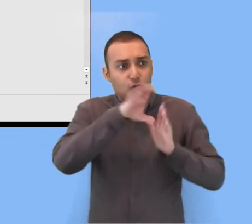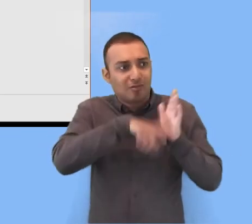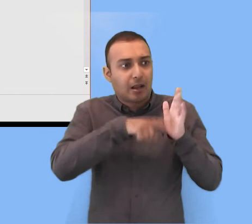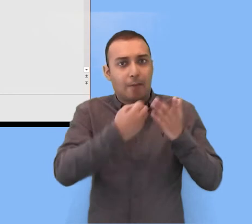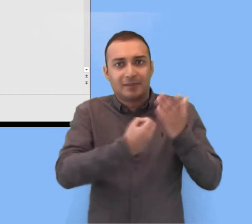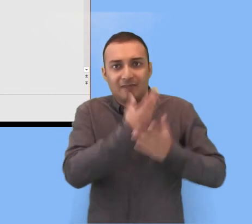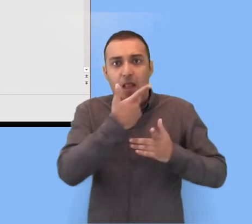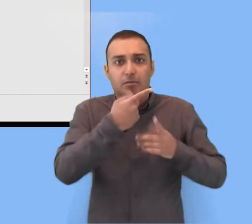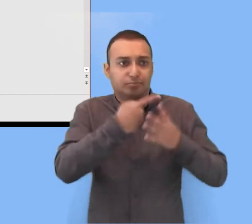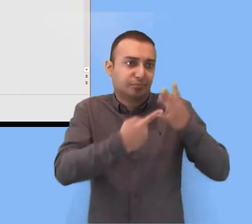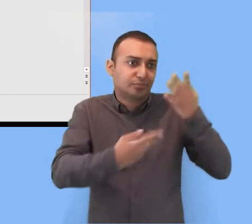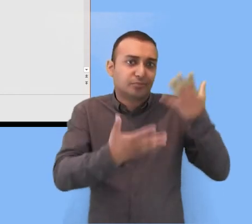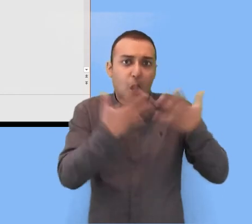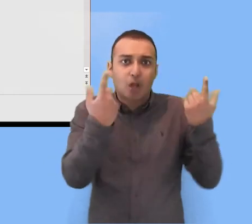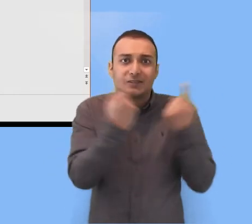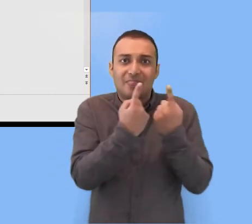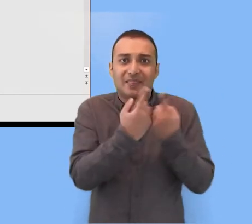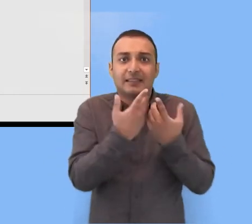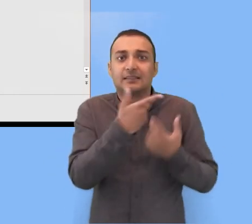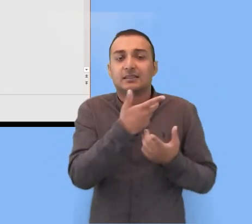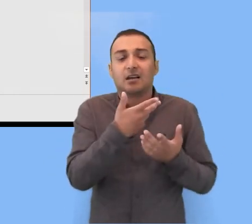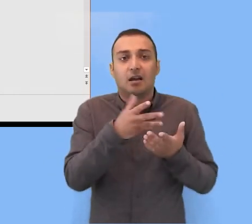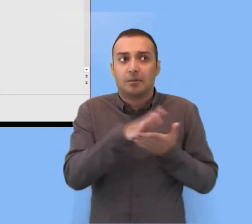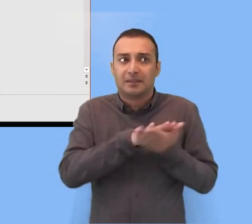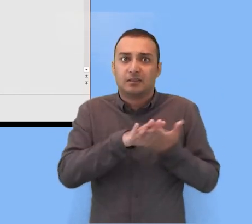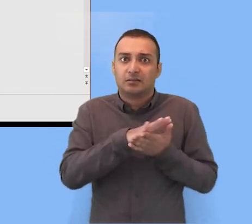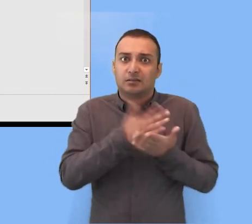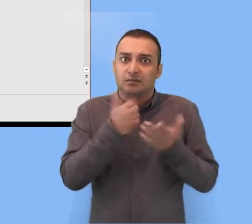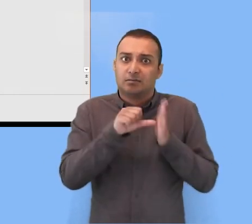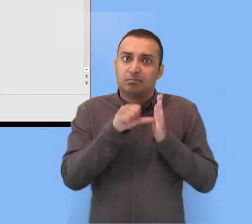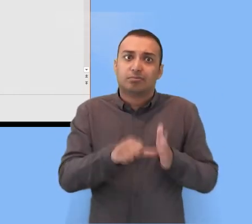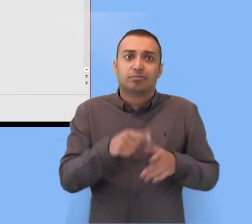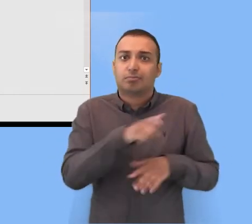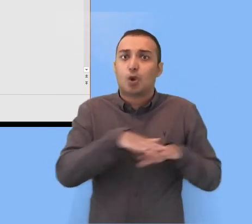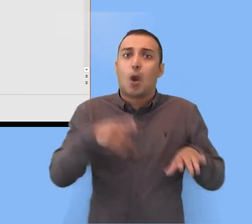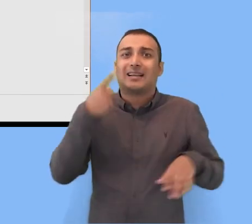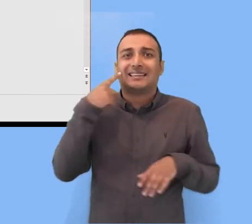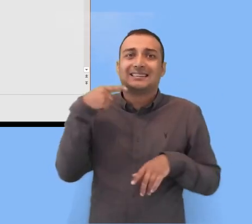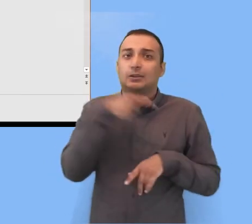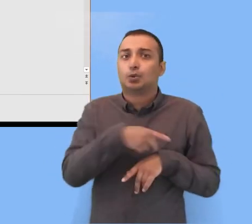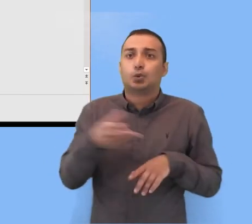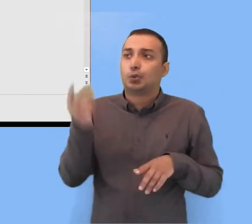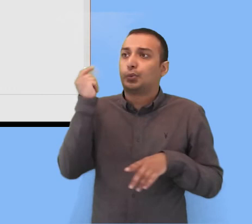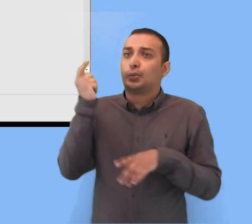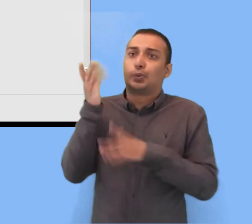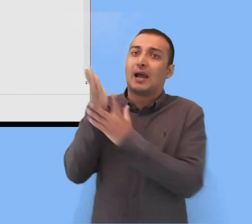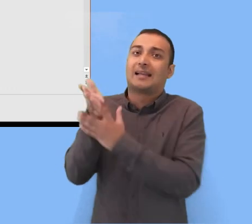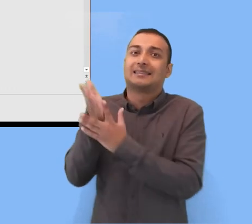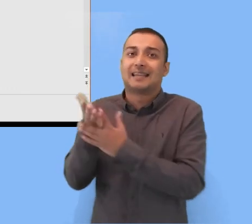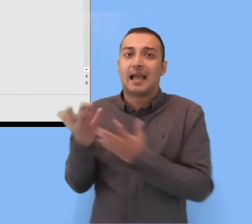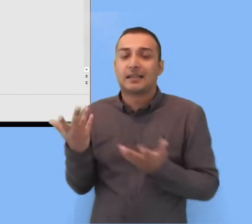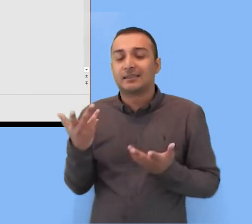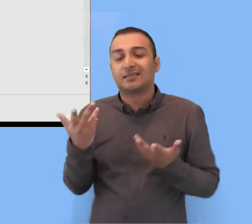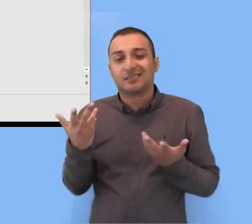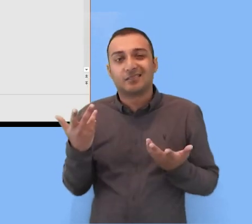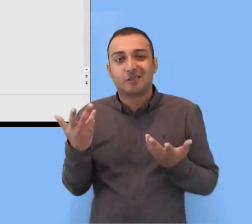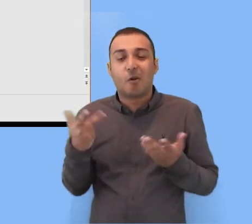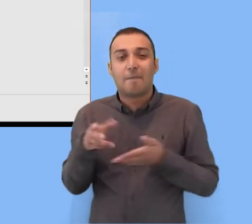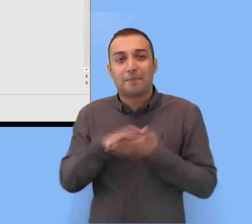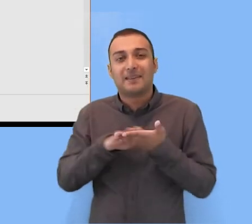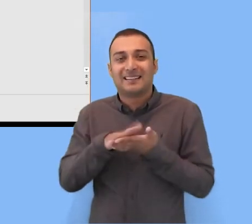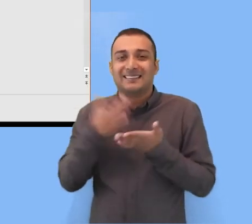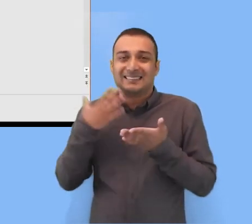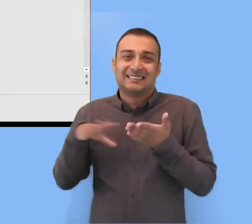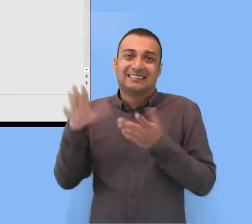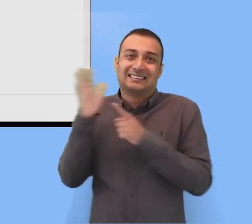things that come under this huge umbrella of teaching. Access to different communities isn't always possible. And going